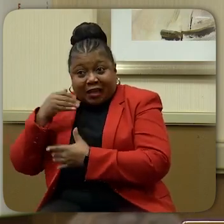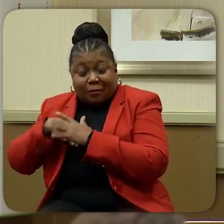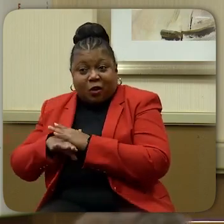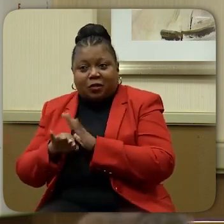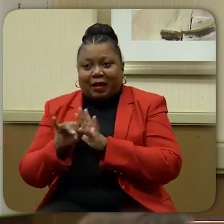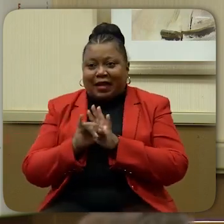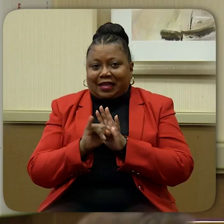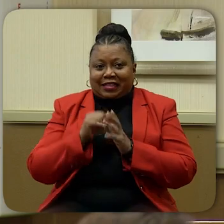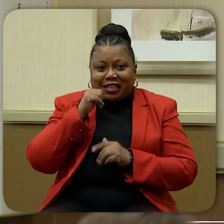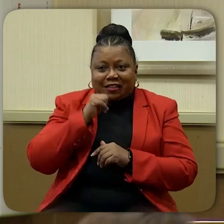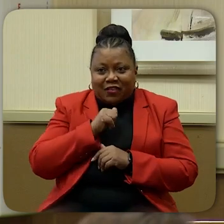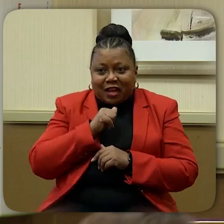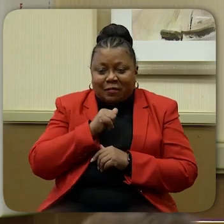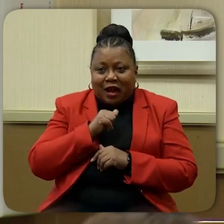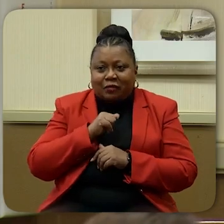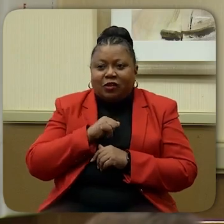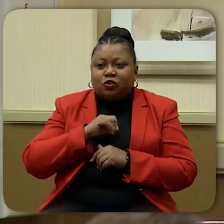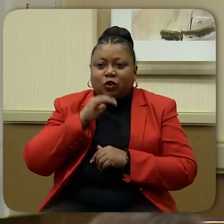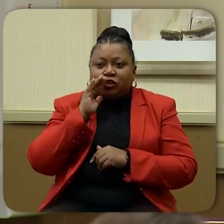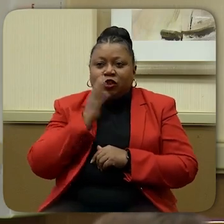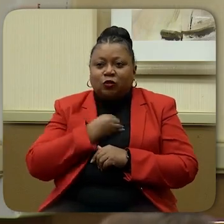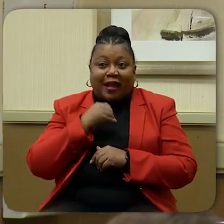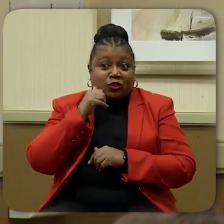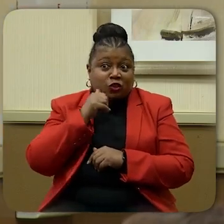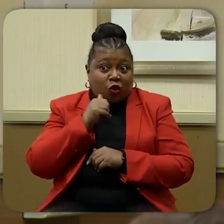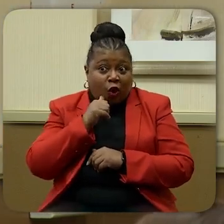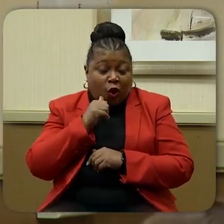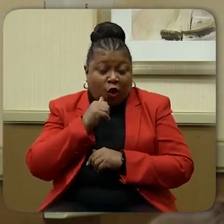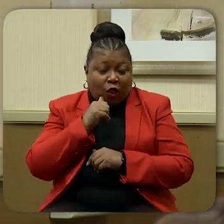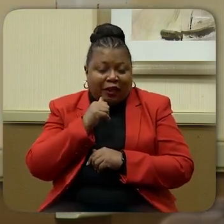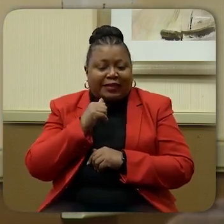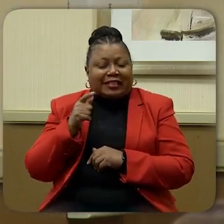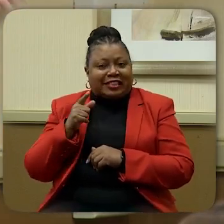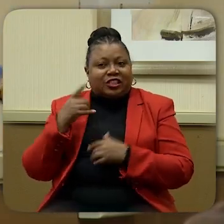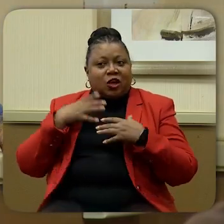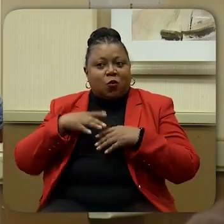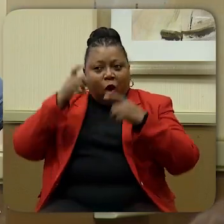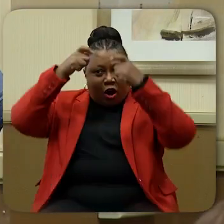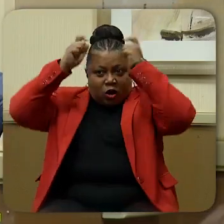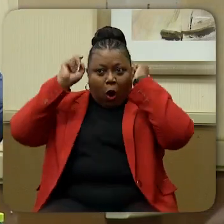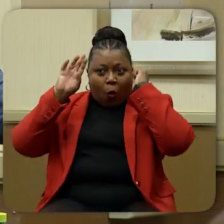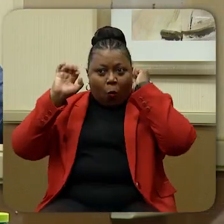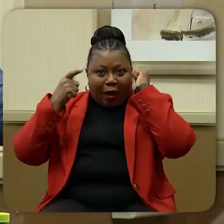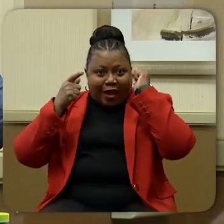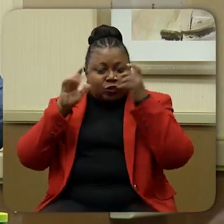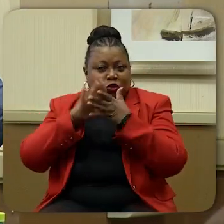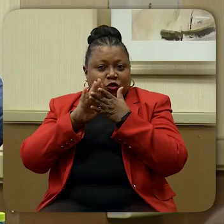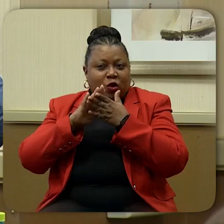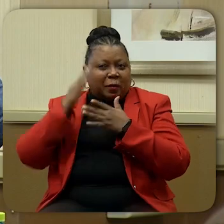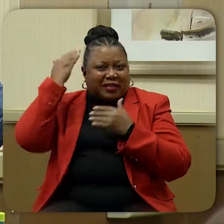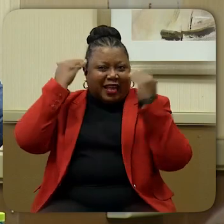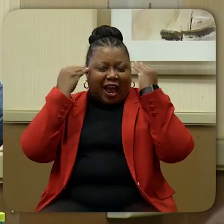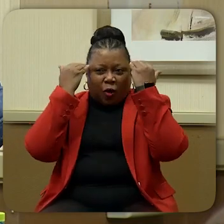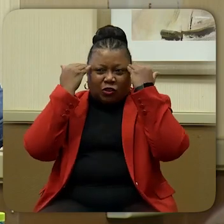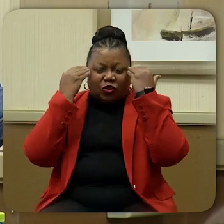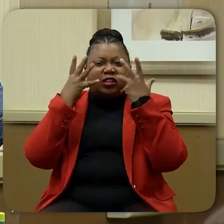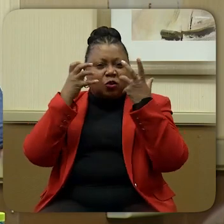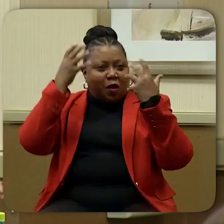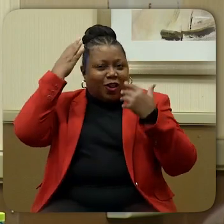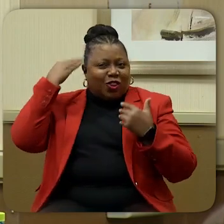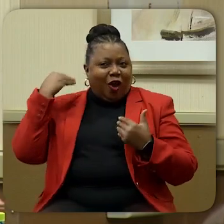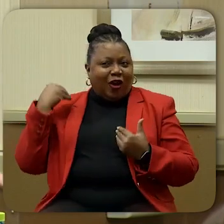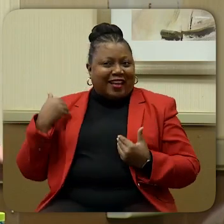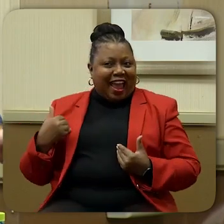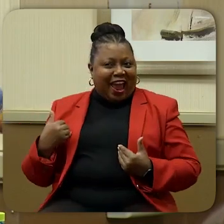as female. So she's like a trans girl. And she wore a wig to school because her hair was short and she wanted long